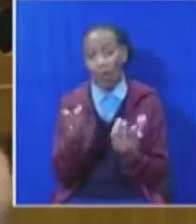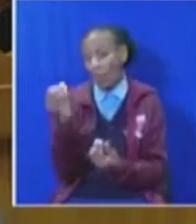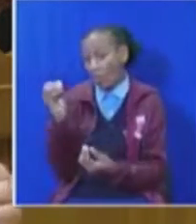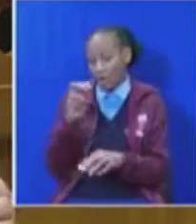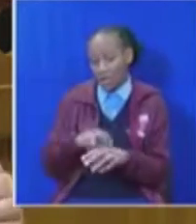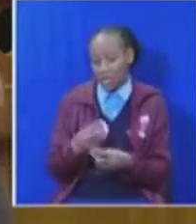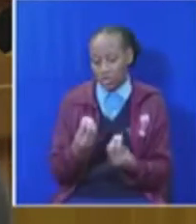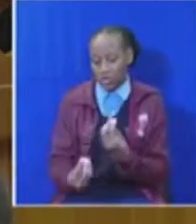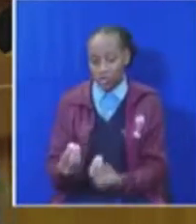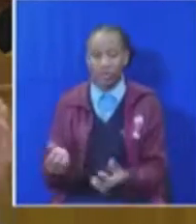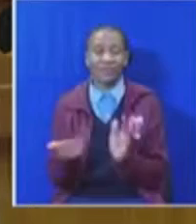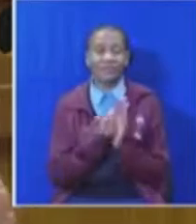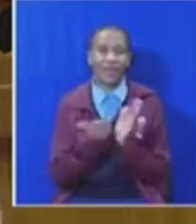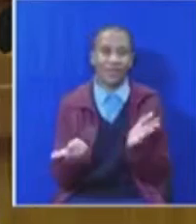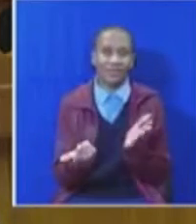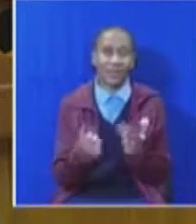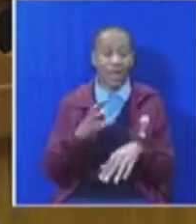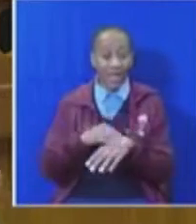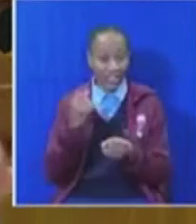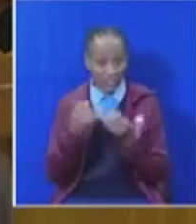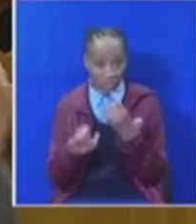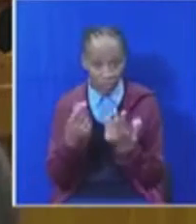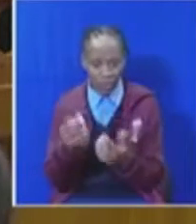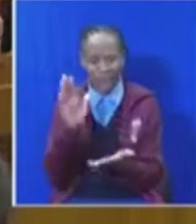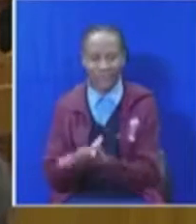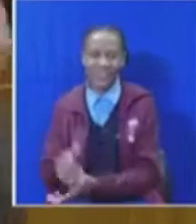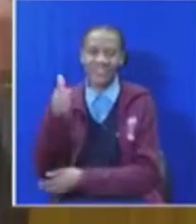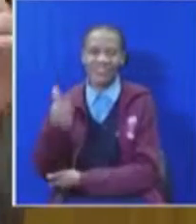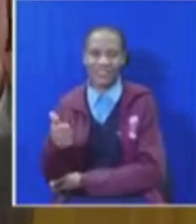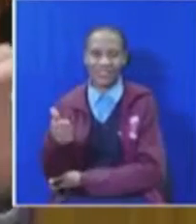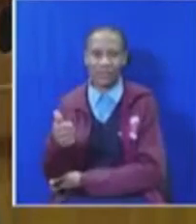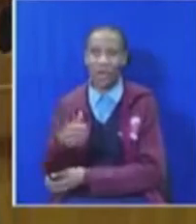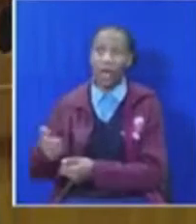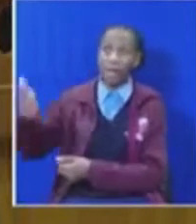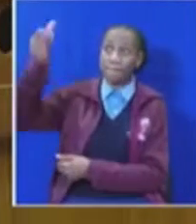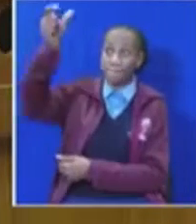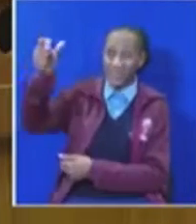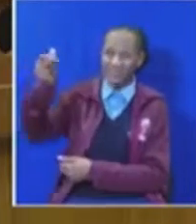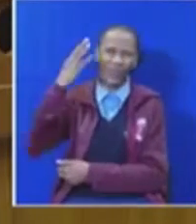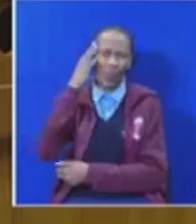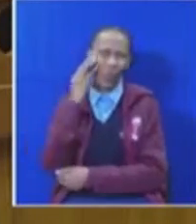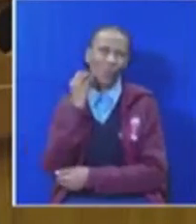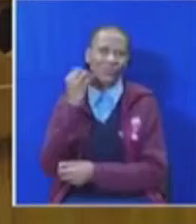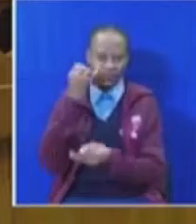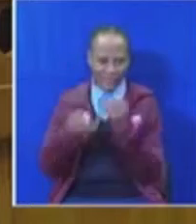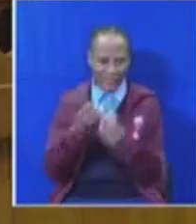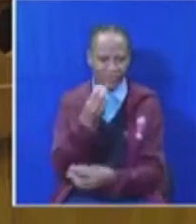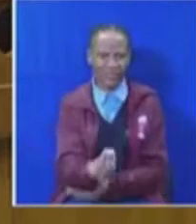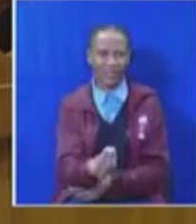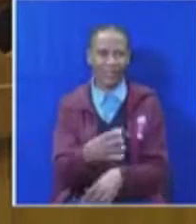that the age of consent is 16 years of age, and no adult can have sex with a child, and that must